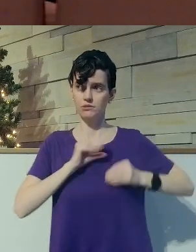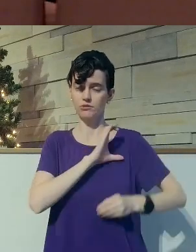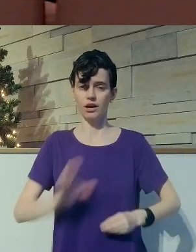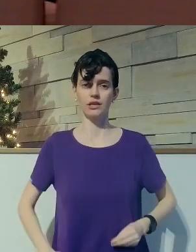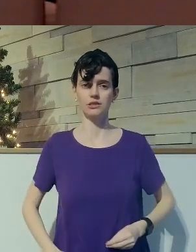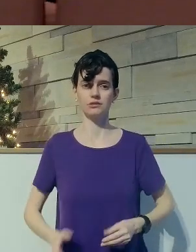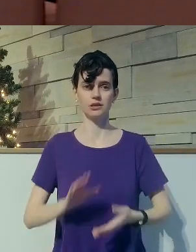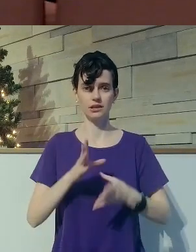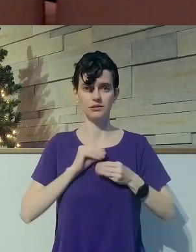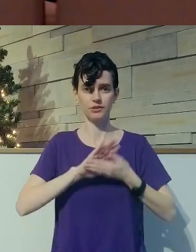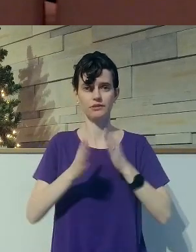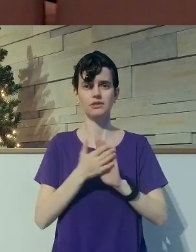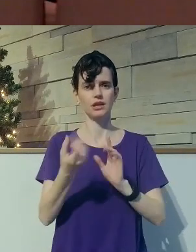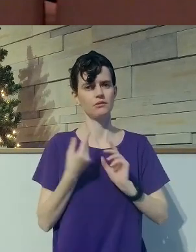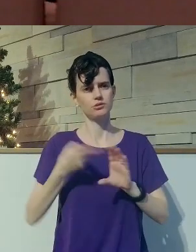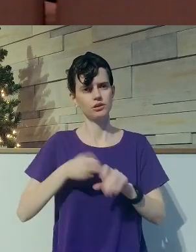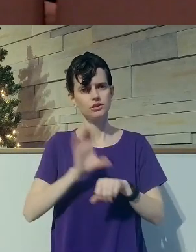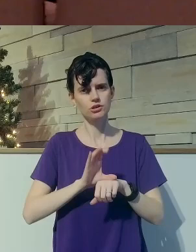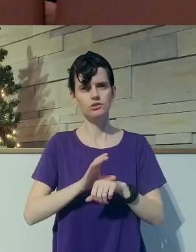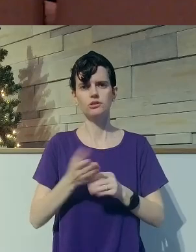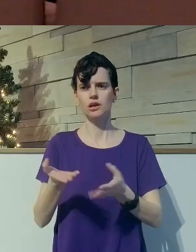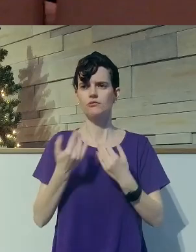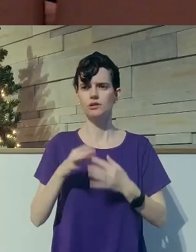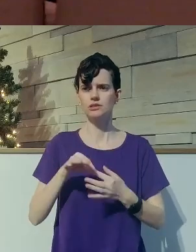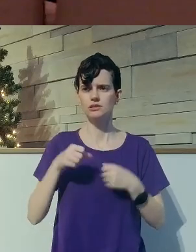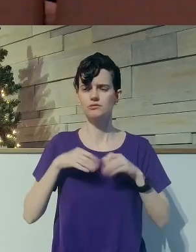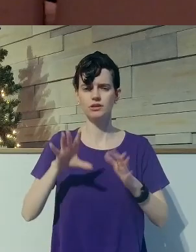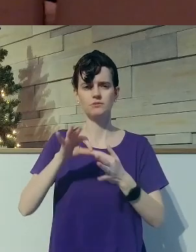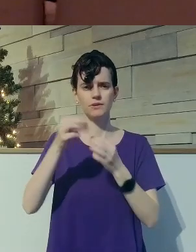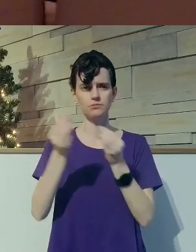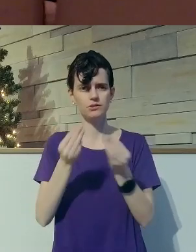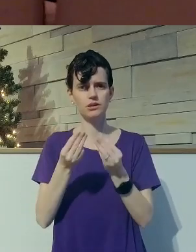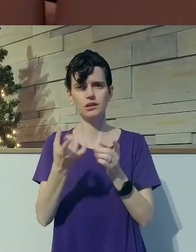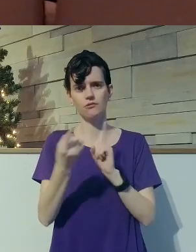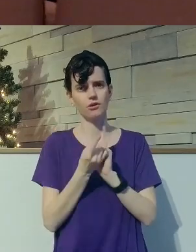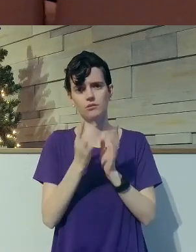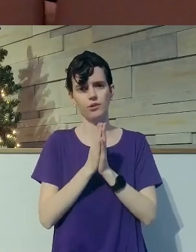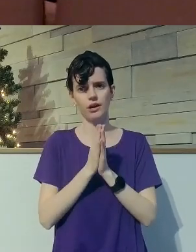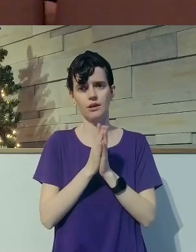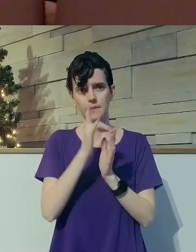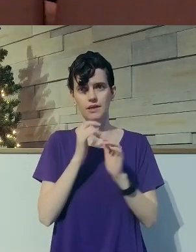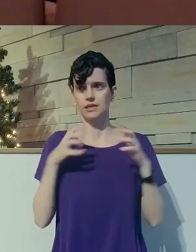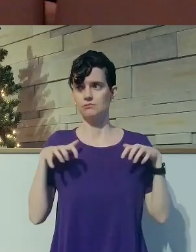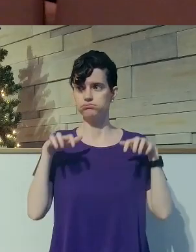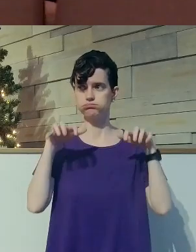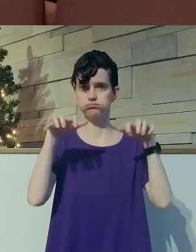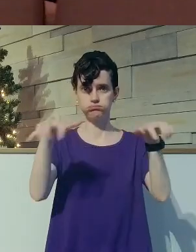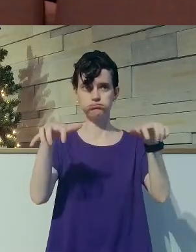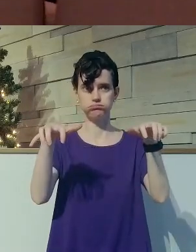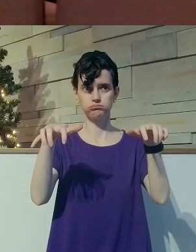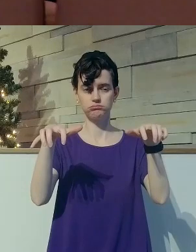to come forward to join the church, to come forward to surrender to special ministry, to come forward just to pray with one of us. Because in a room in our church this